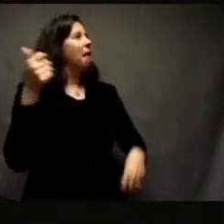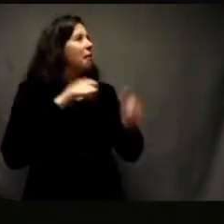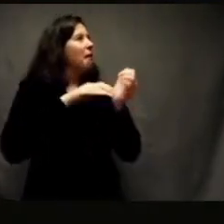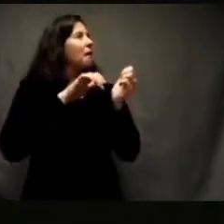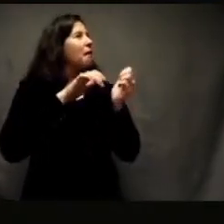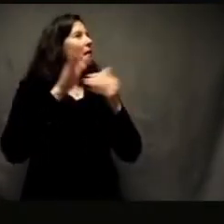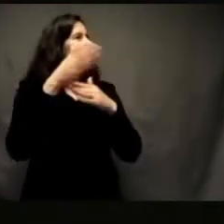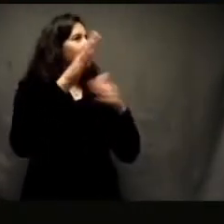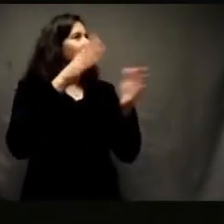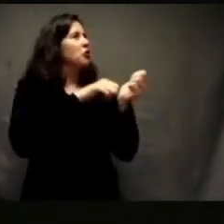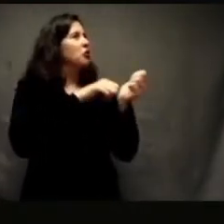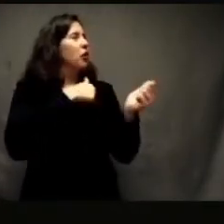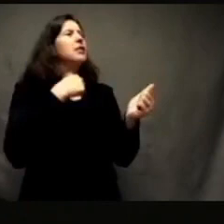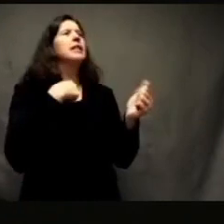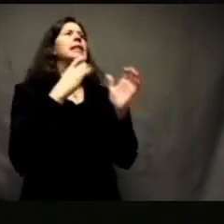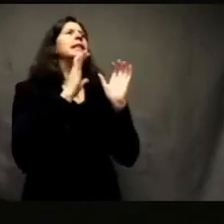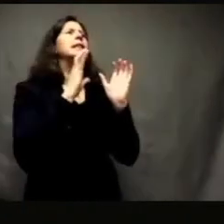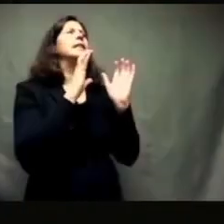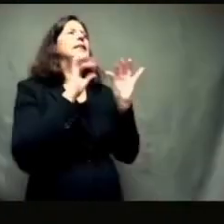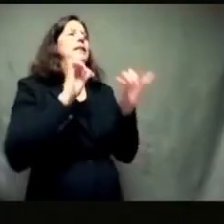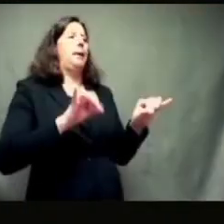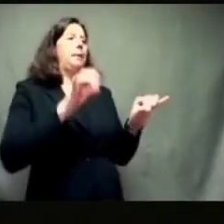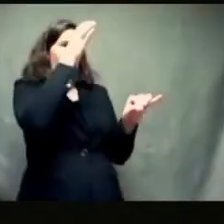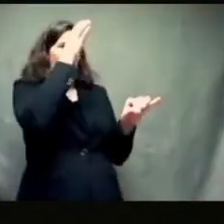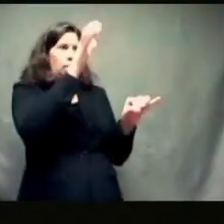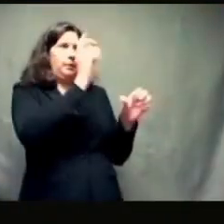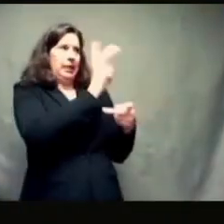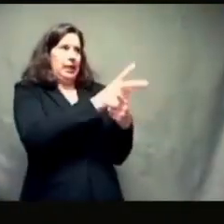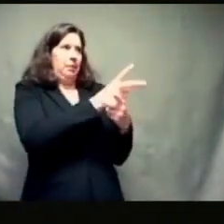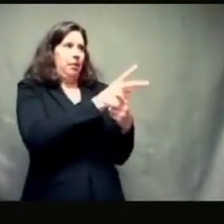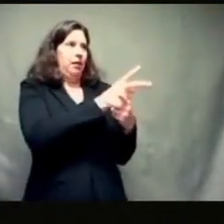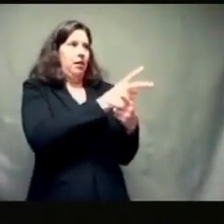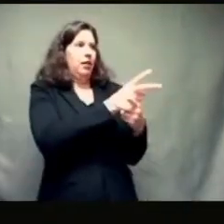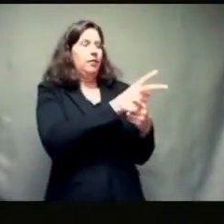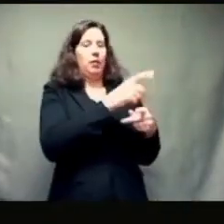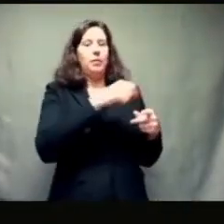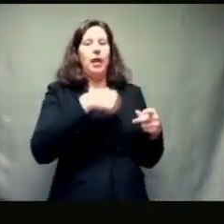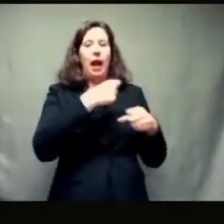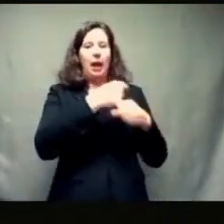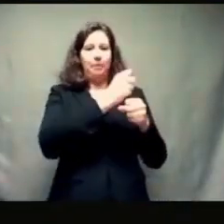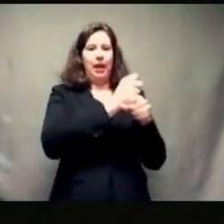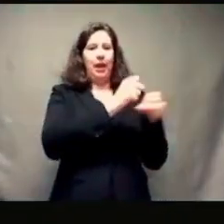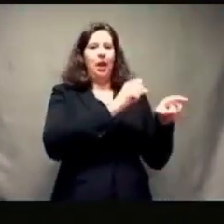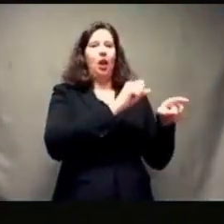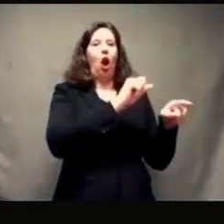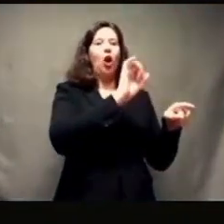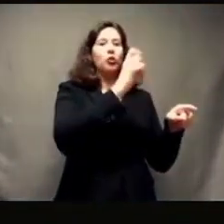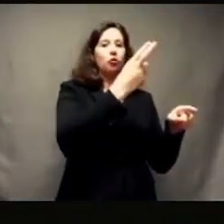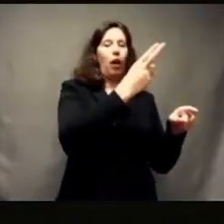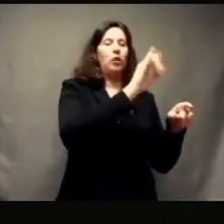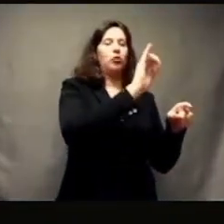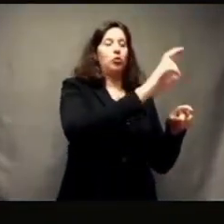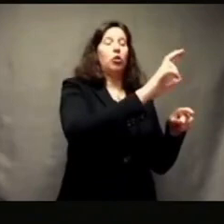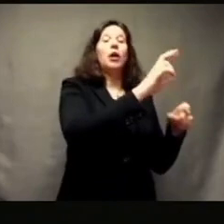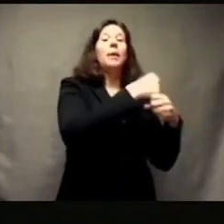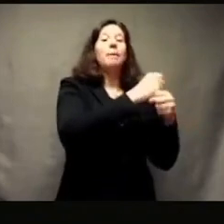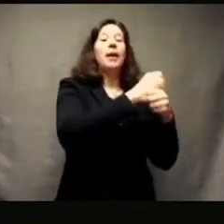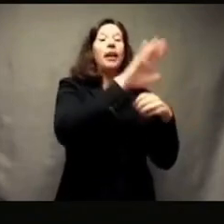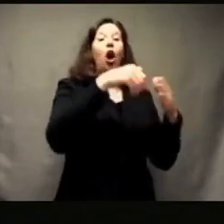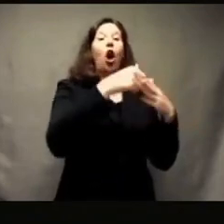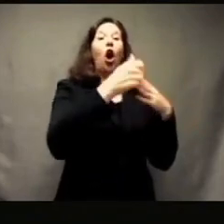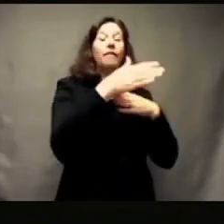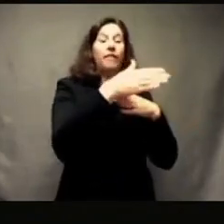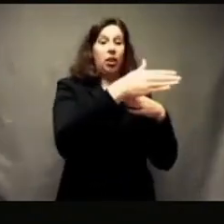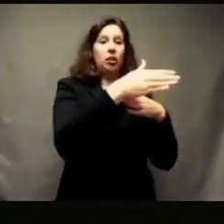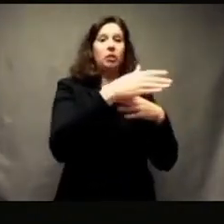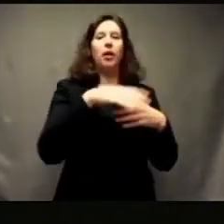just keep like the same concepts from this game that I made on ScratchJr. So make it all fish, but make it kind of similar to